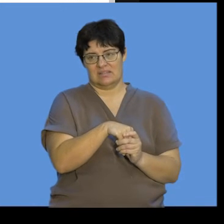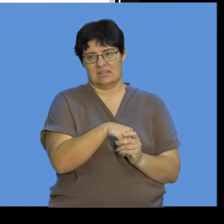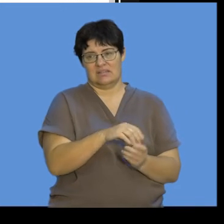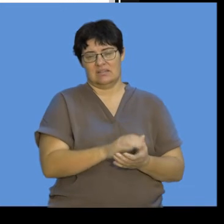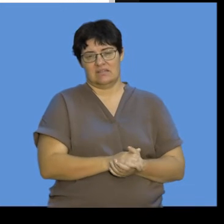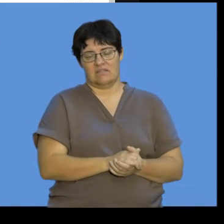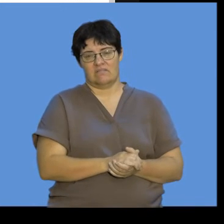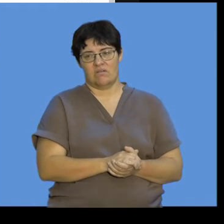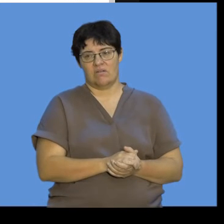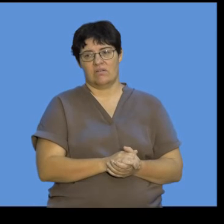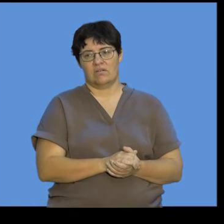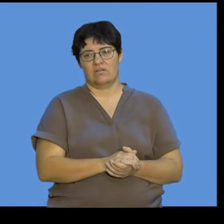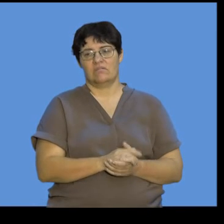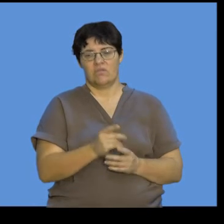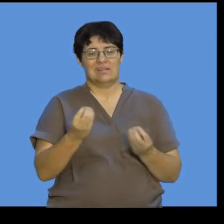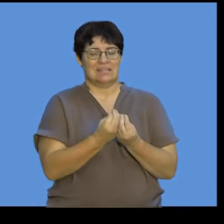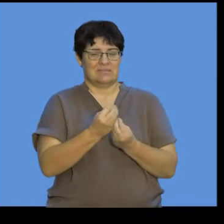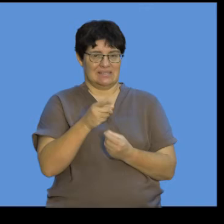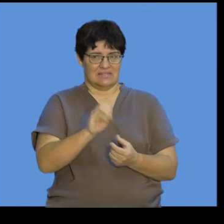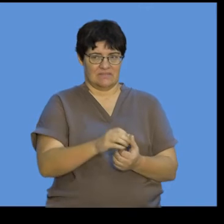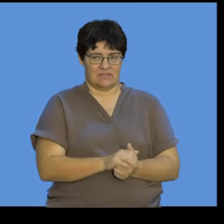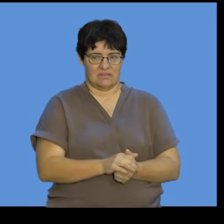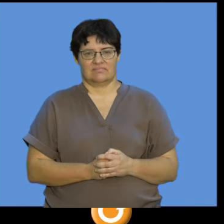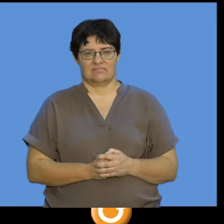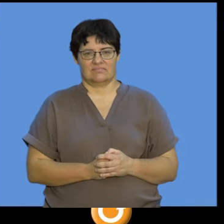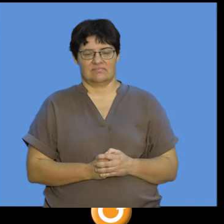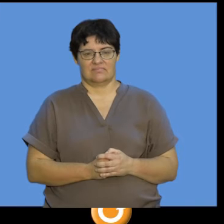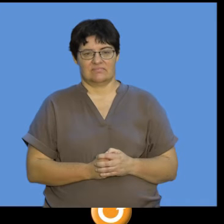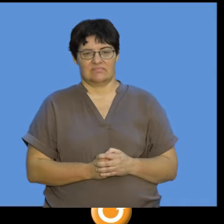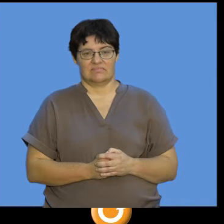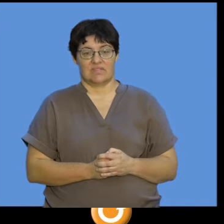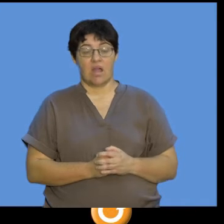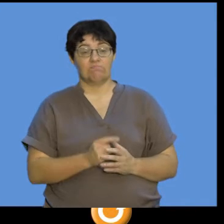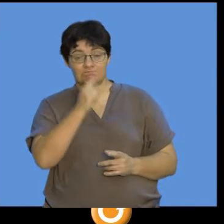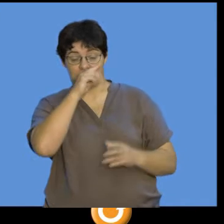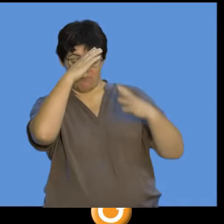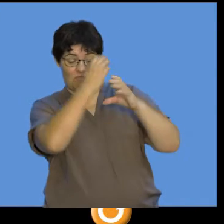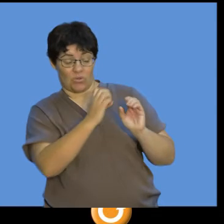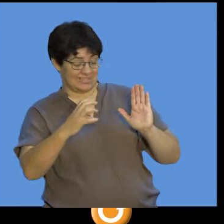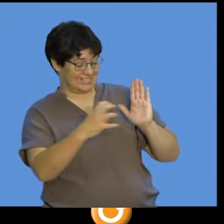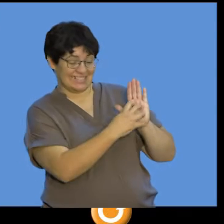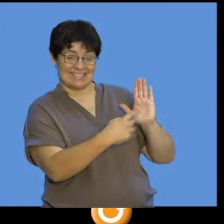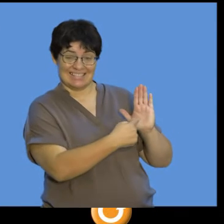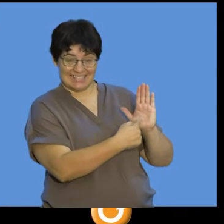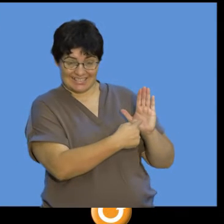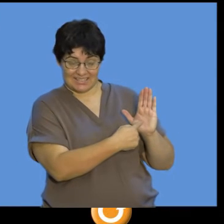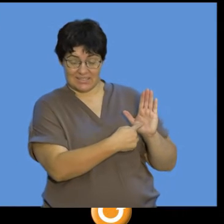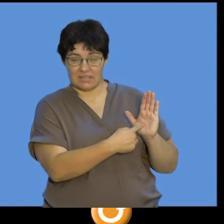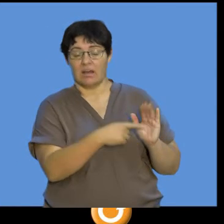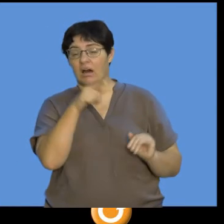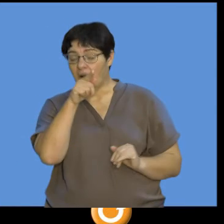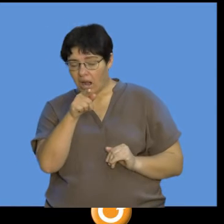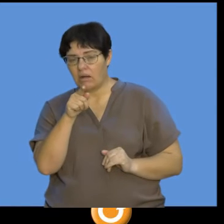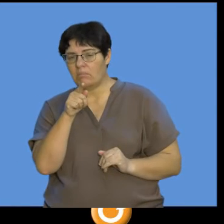the particles of a substance and energy change. Okay, so now if we focus our attention on the simulation to try